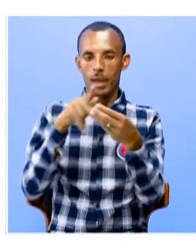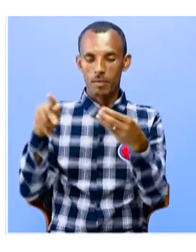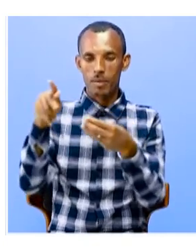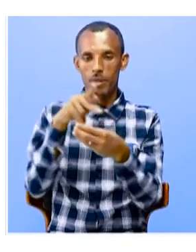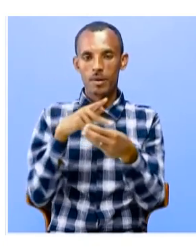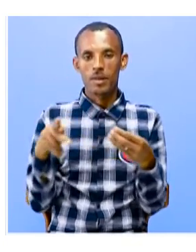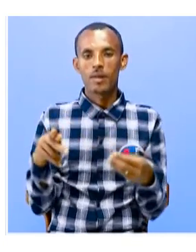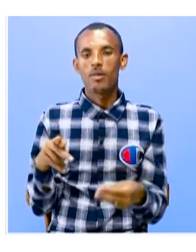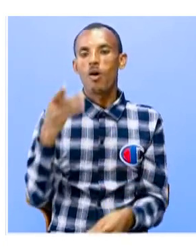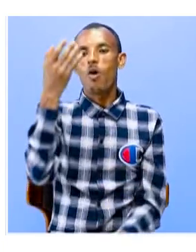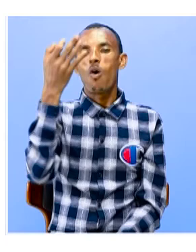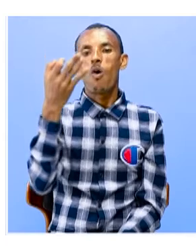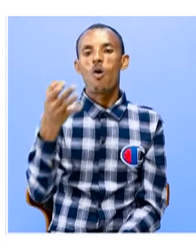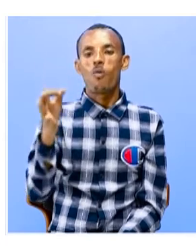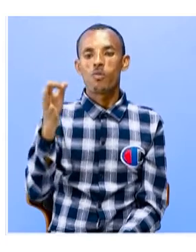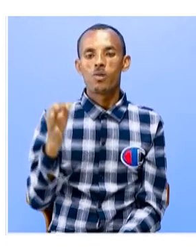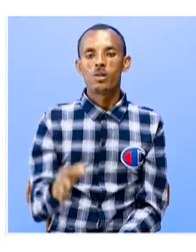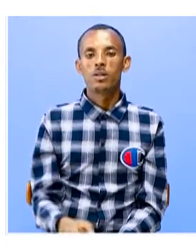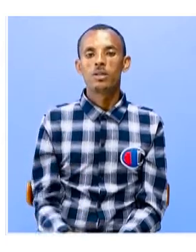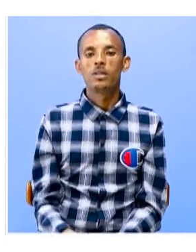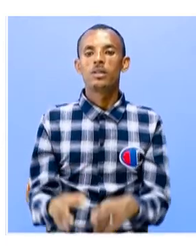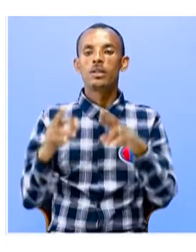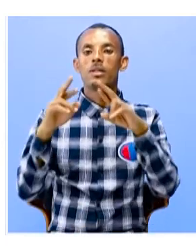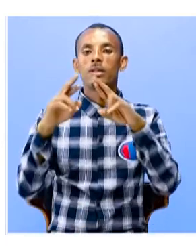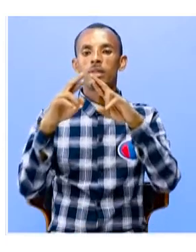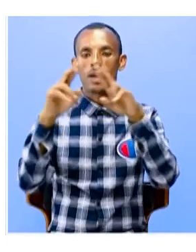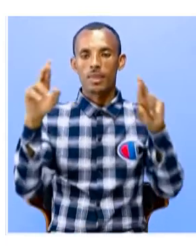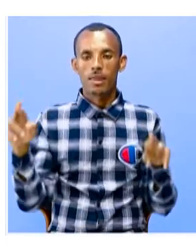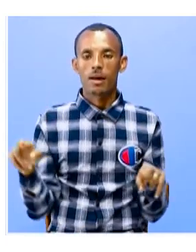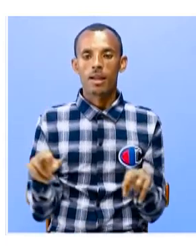area and perimeter of rectangle.